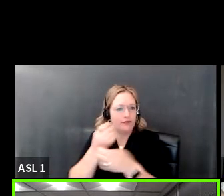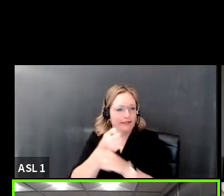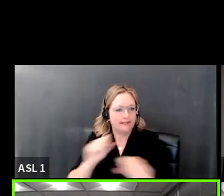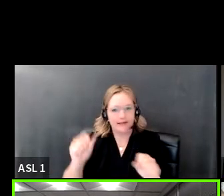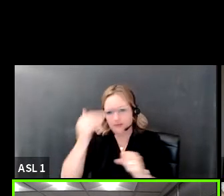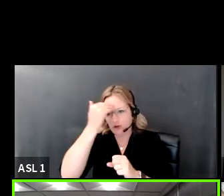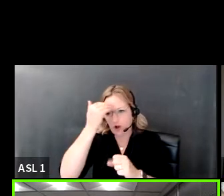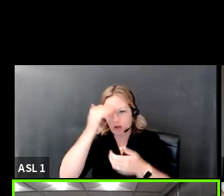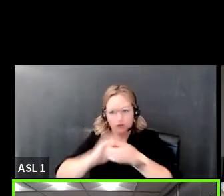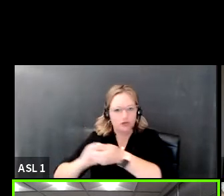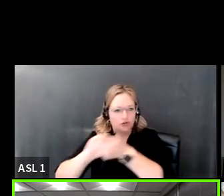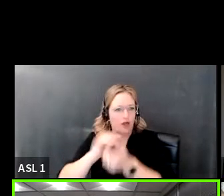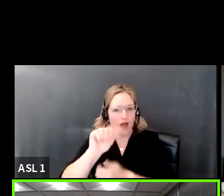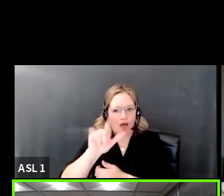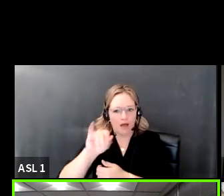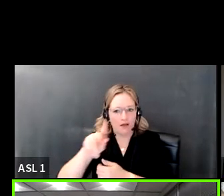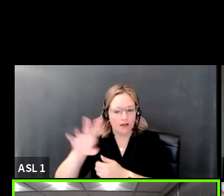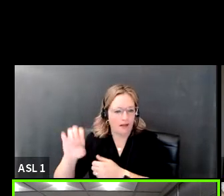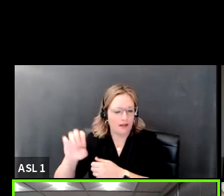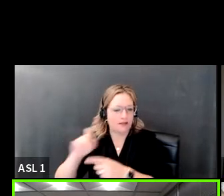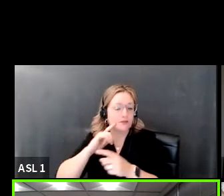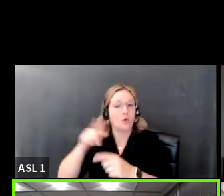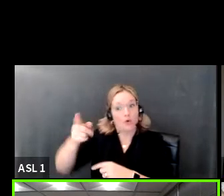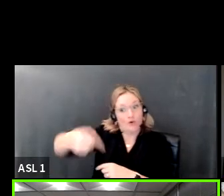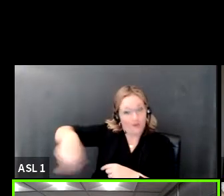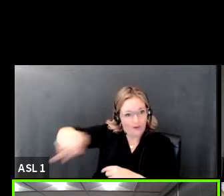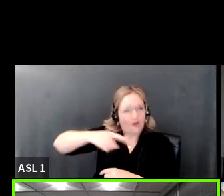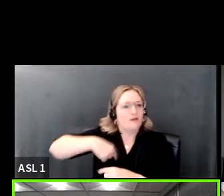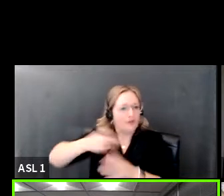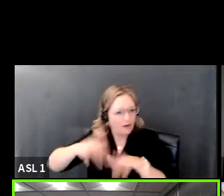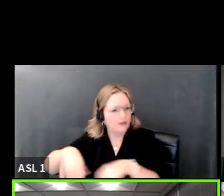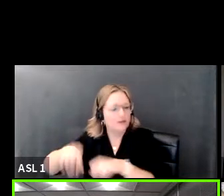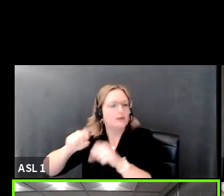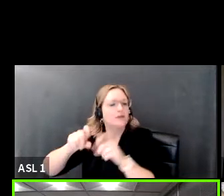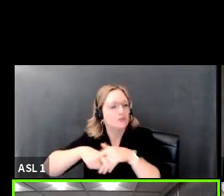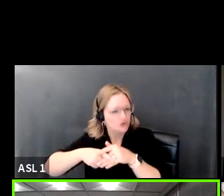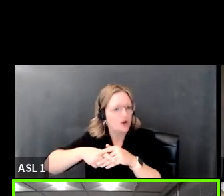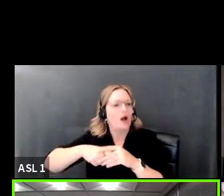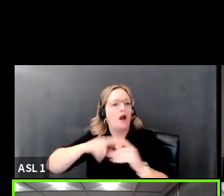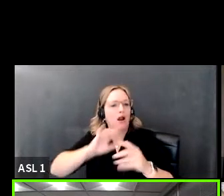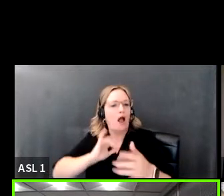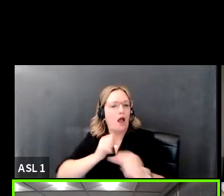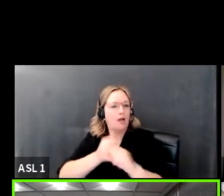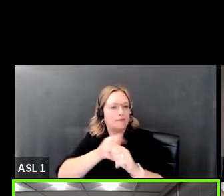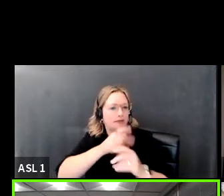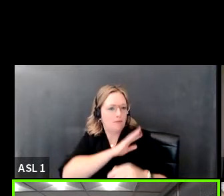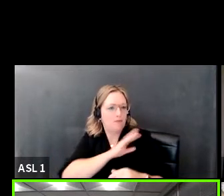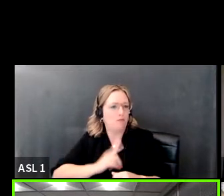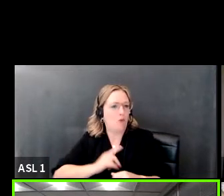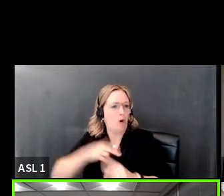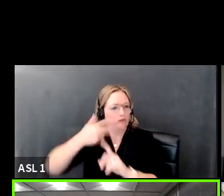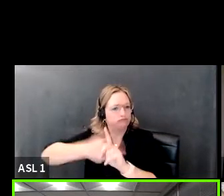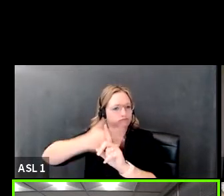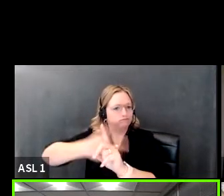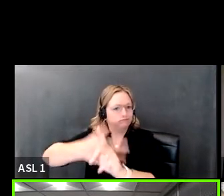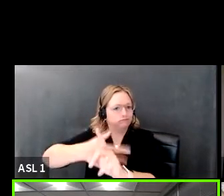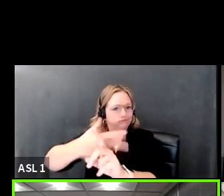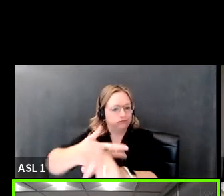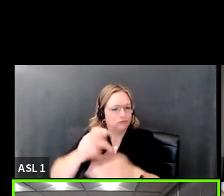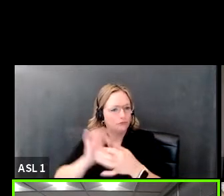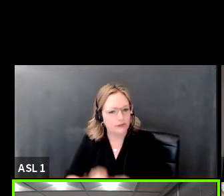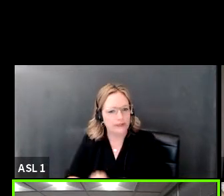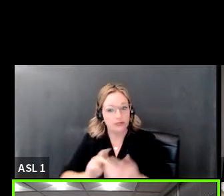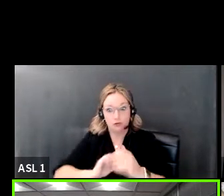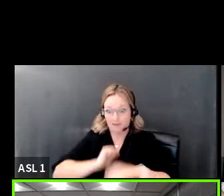to answer your specific question chair deans will endeavor to start providing you quarterly updates as you as the board requires around the progress of the